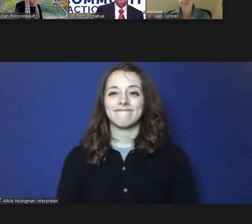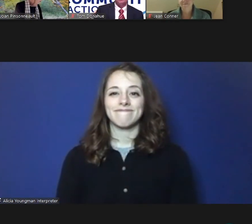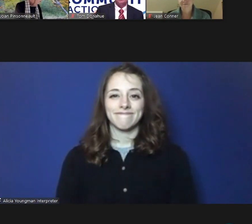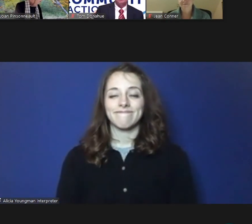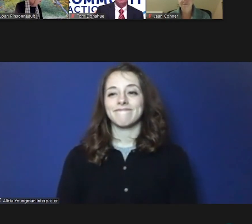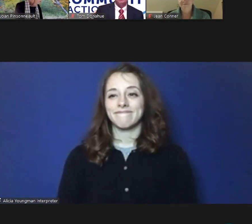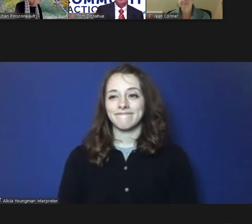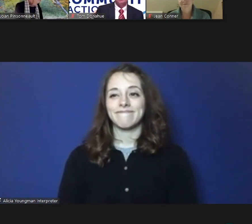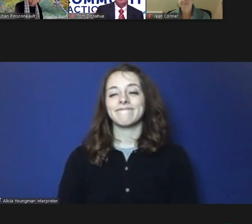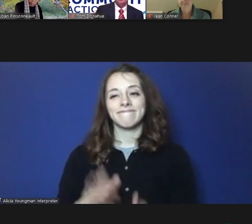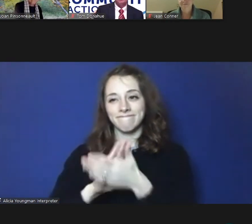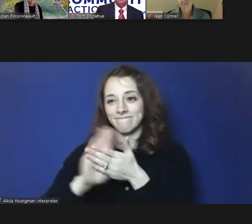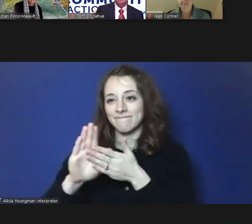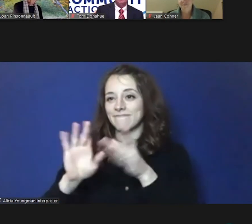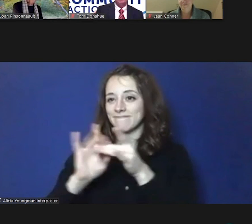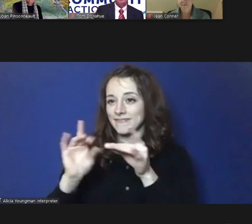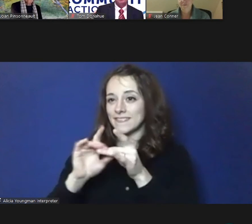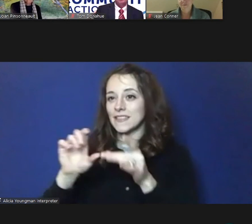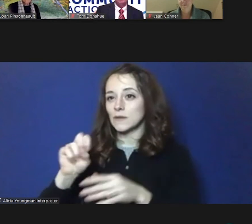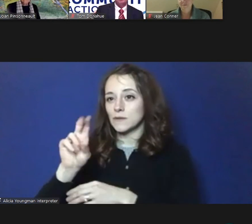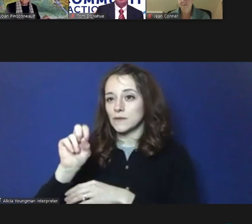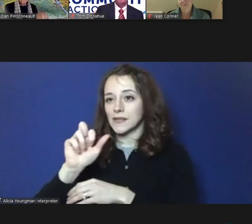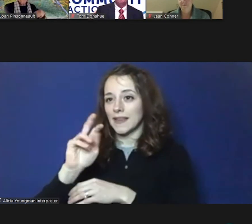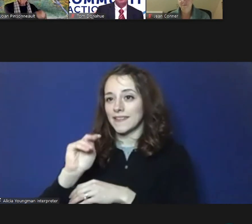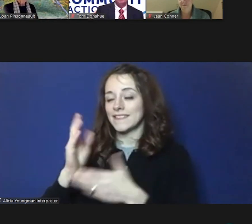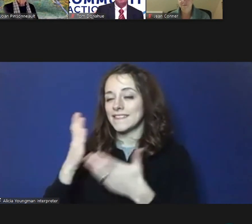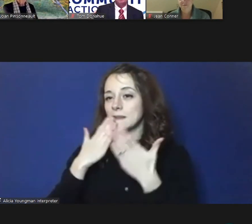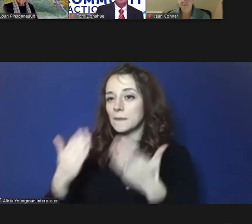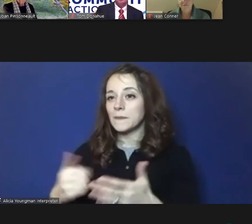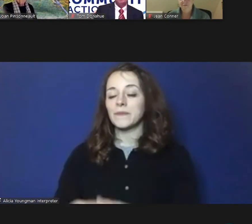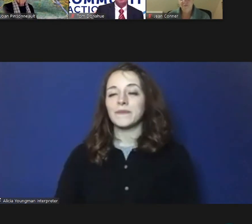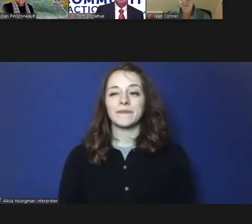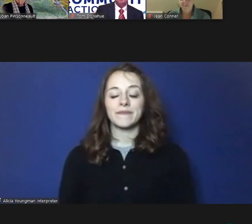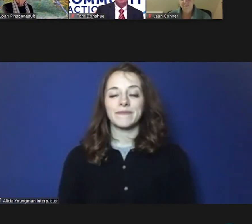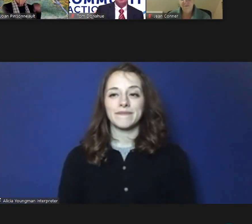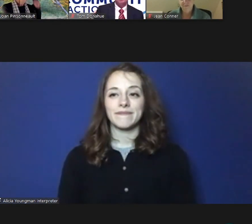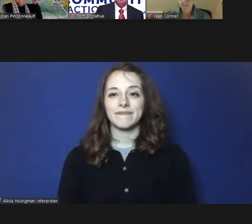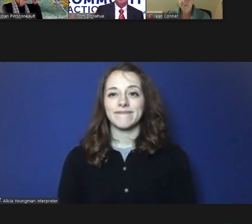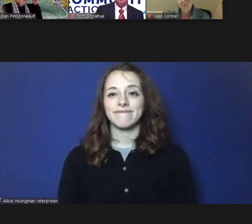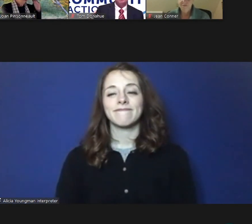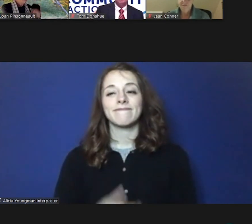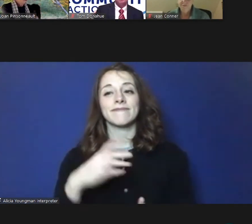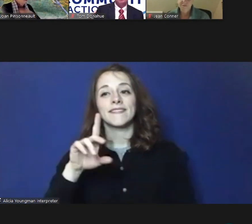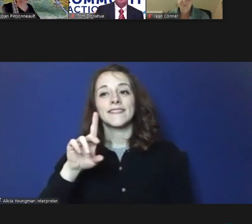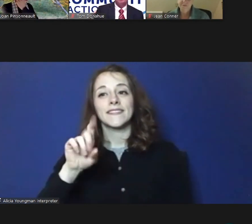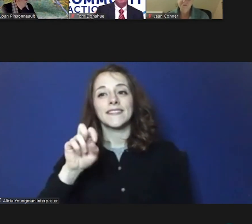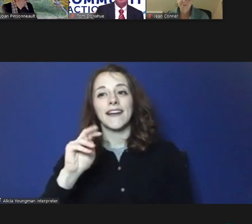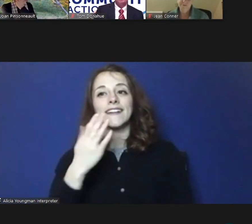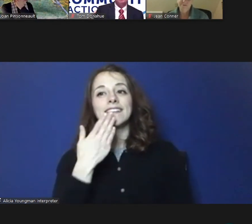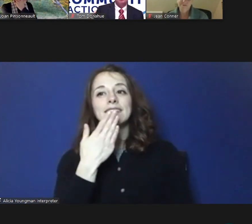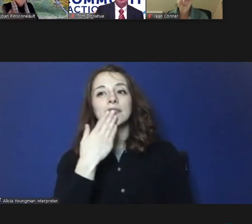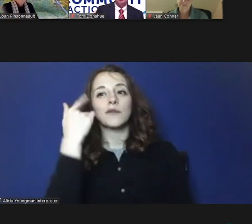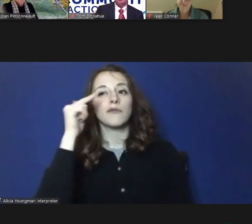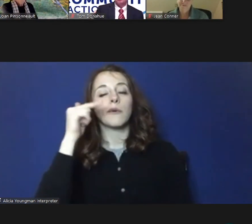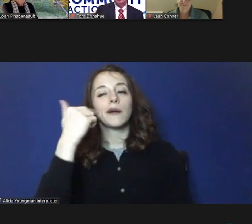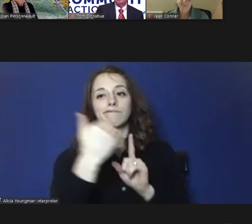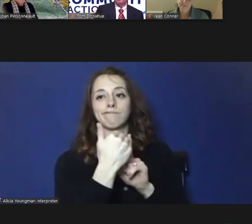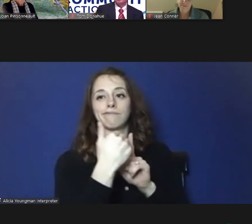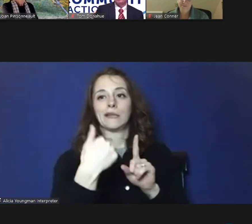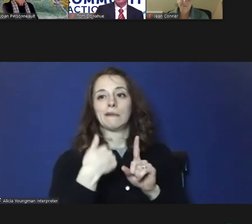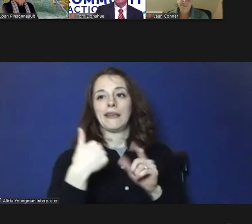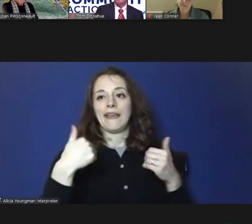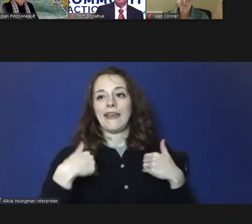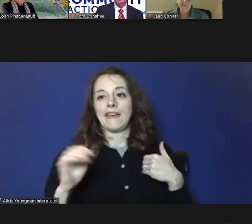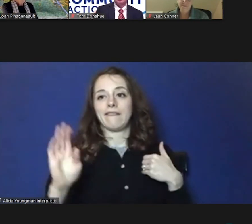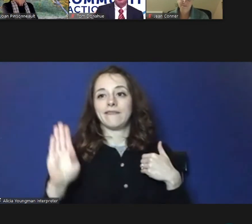Very good. Nice sentiment, Susan. Thank you for that. Looking, and Don, thanks for pointing that out to me. Now I can see the list of people that are there,